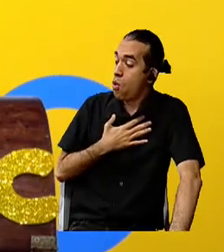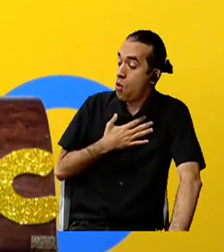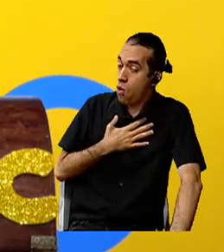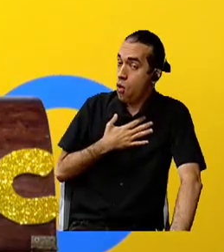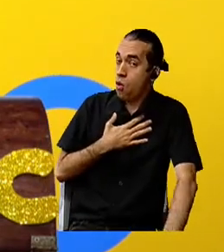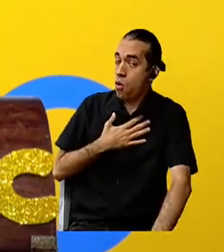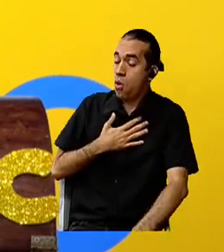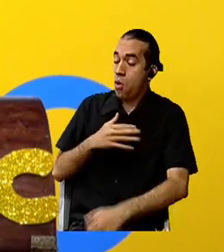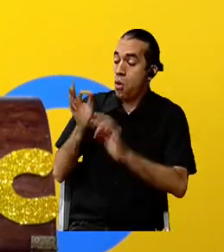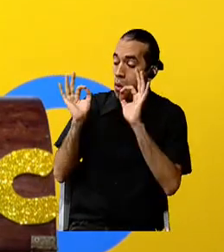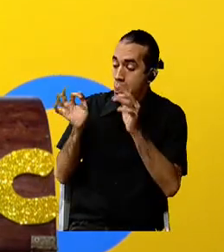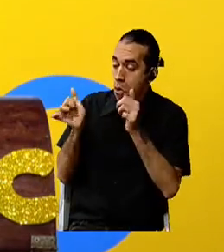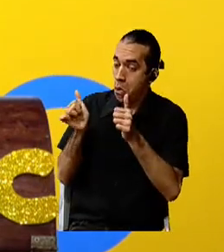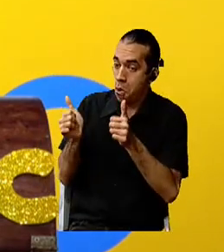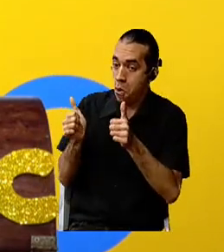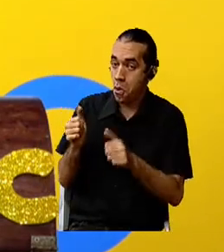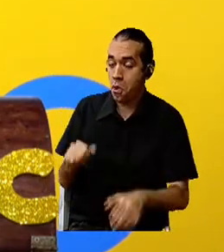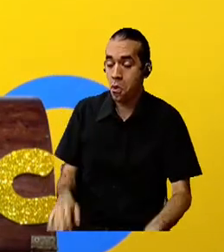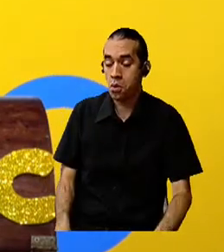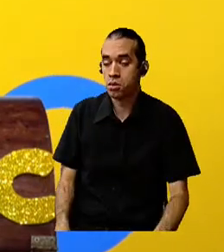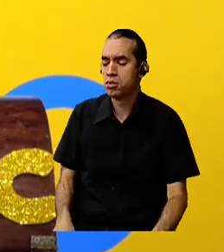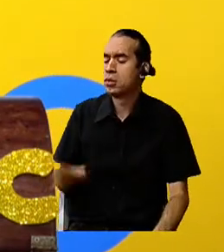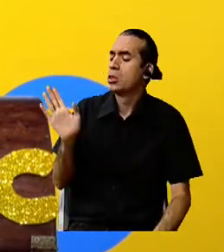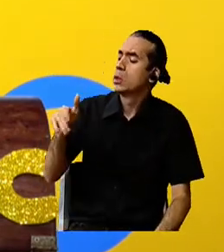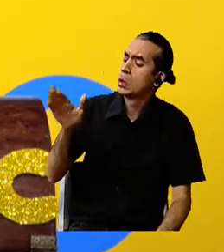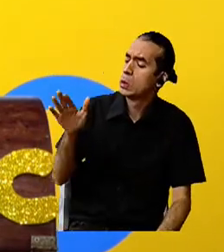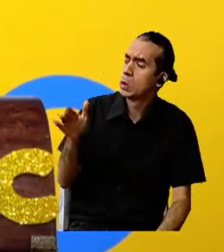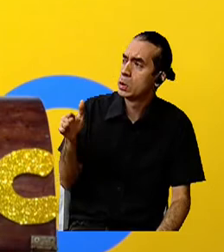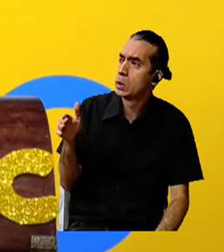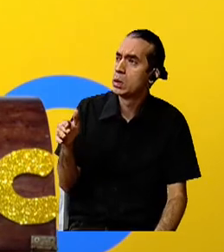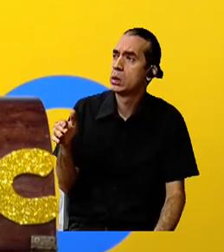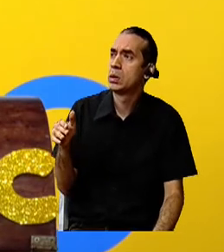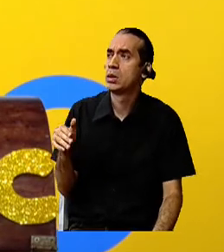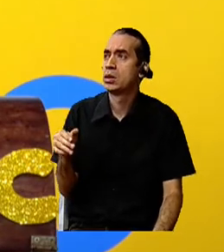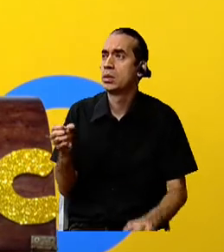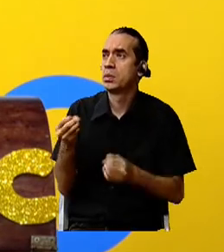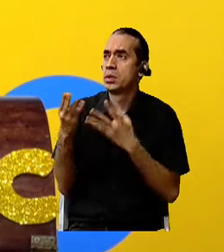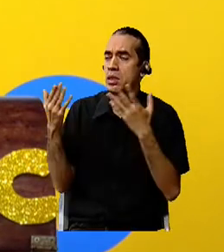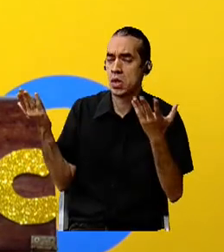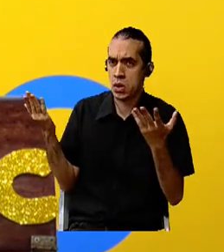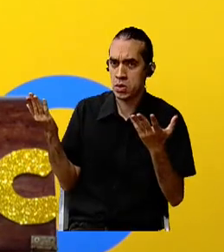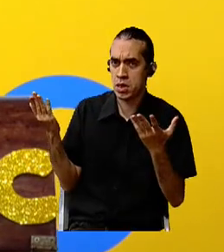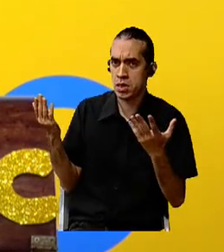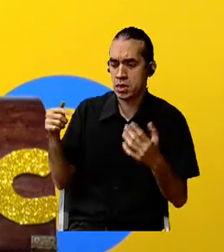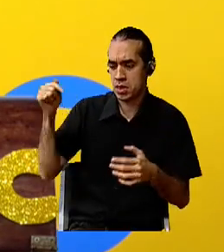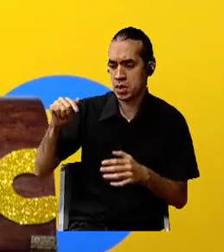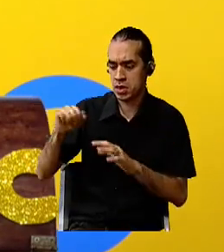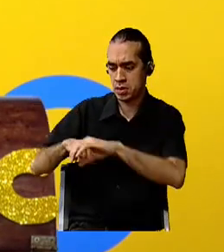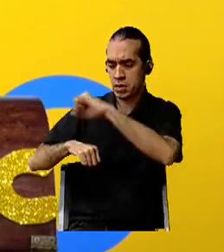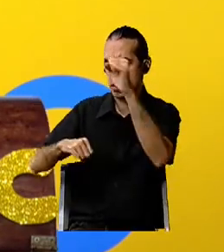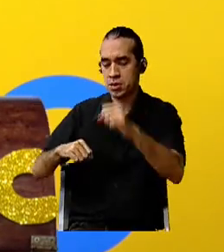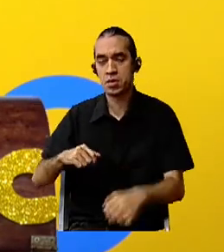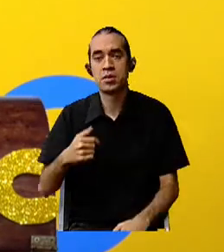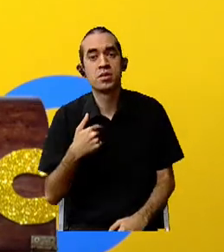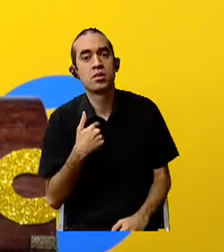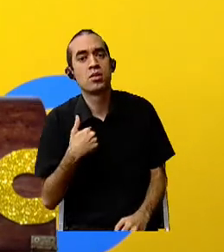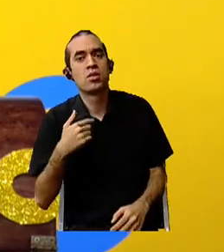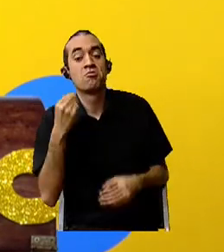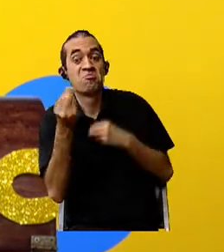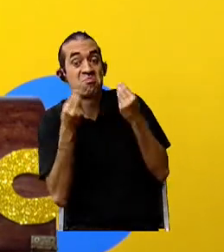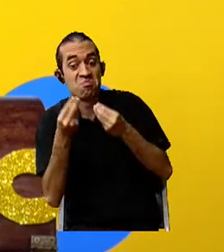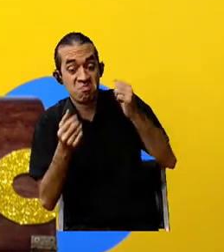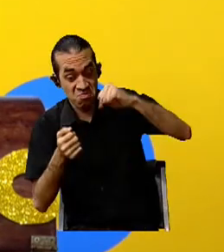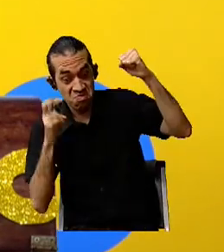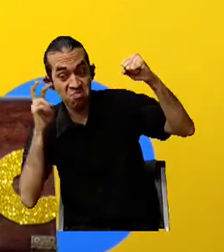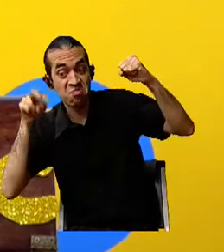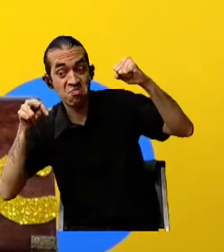very good, Chuli. Chuli, we have many things inside our magic bags. I wonder what's